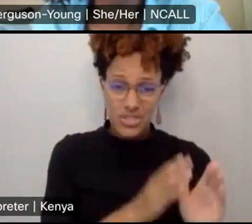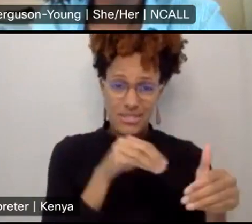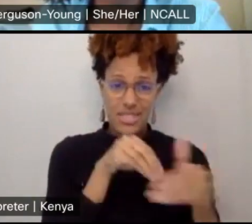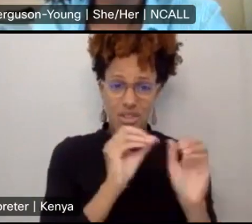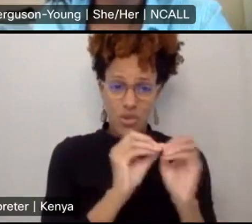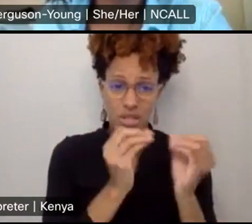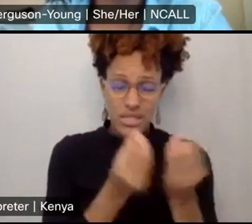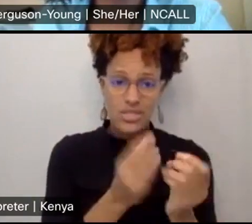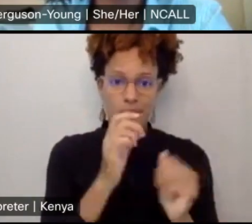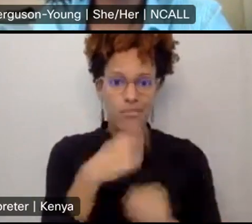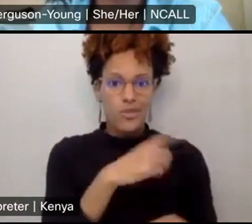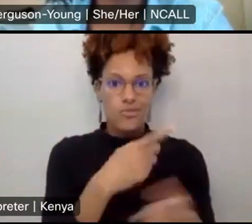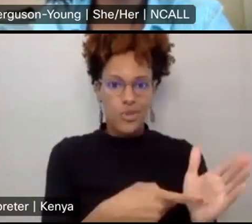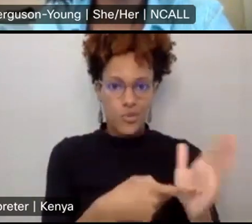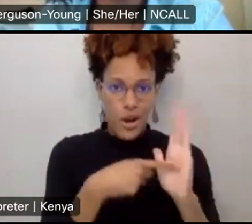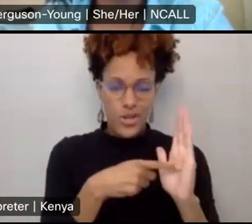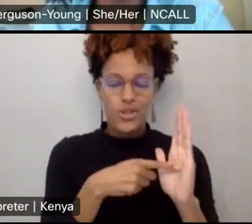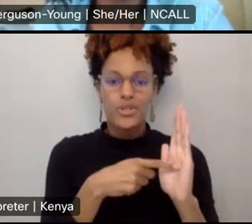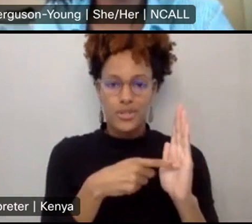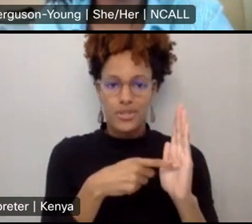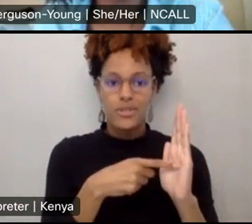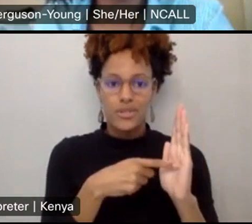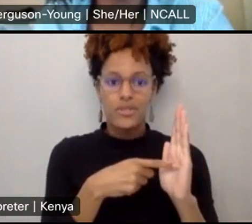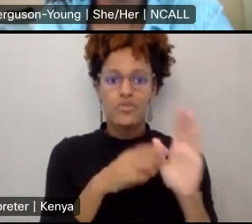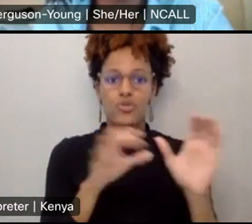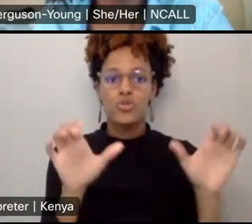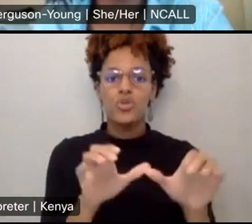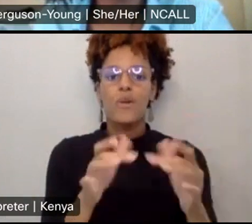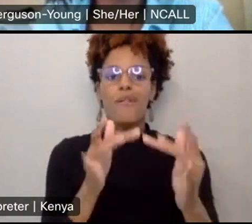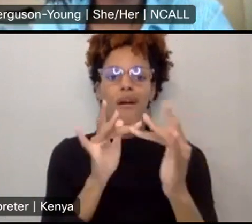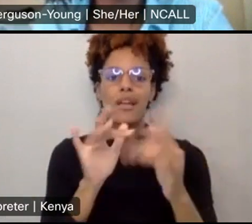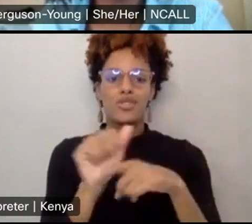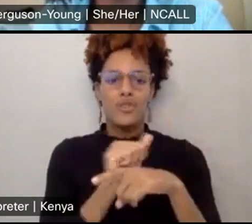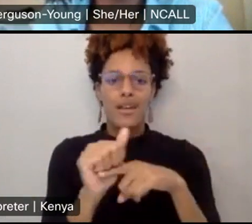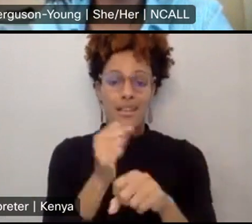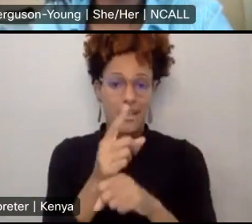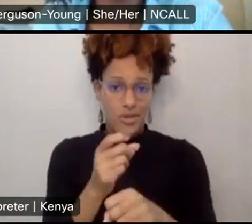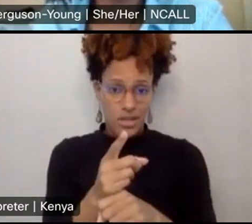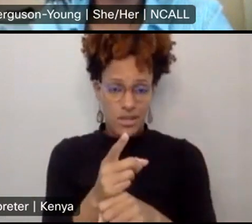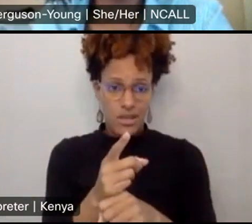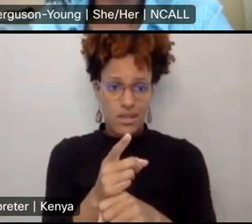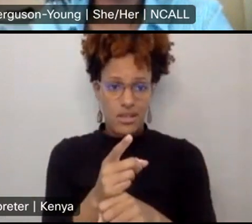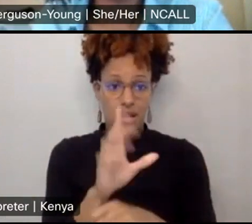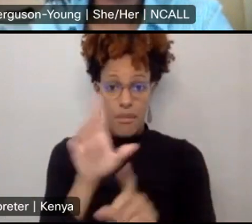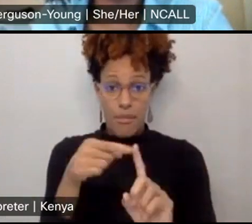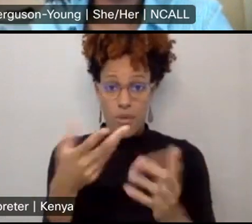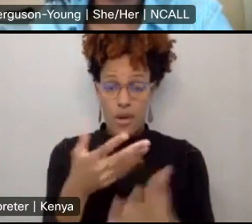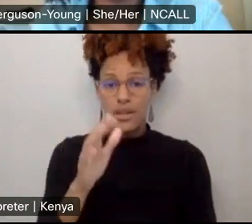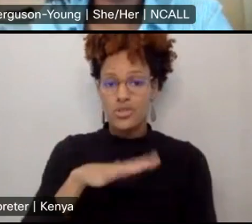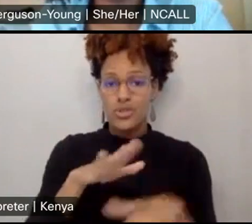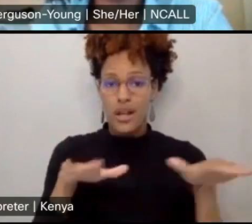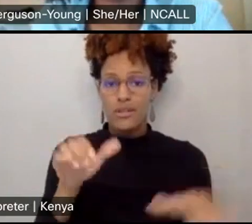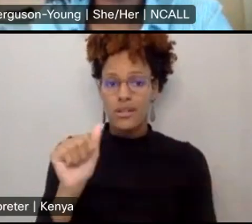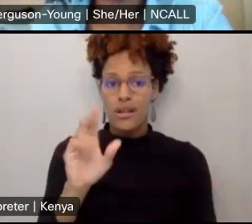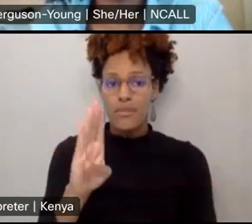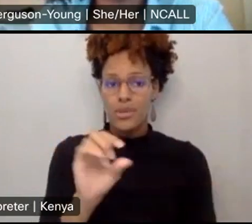required to do an online training annually about child abuse and about our